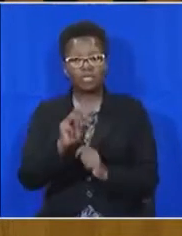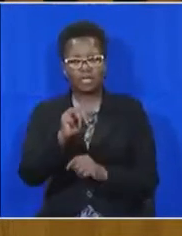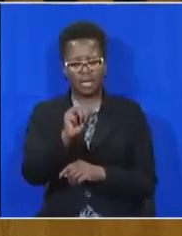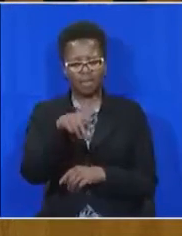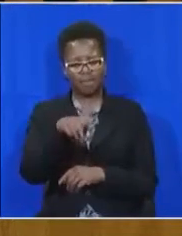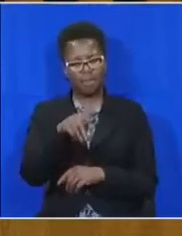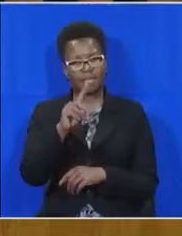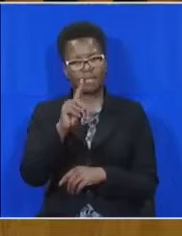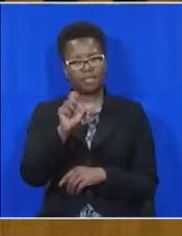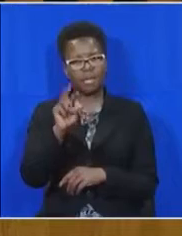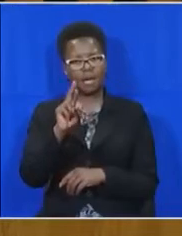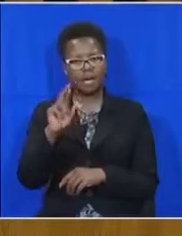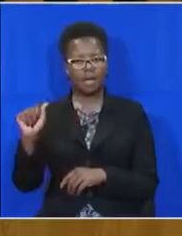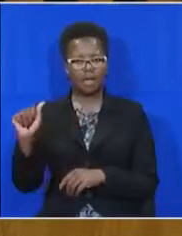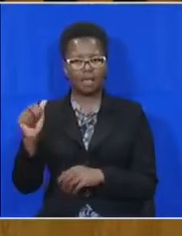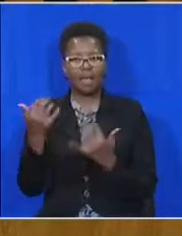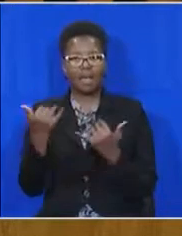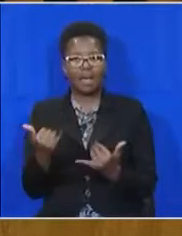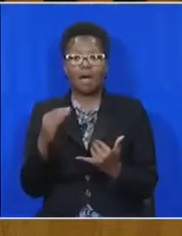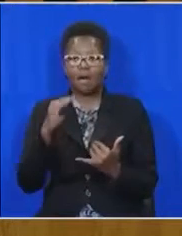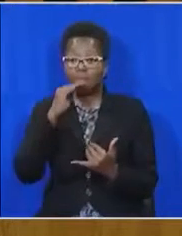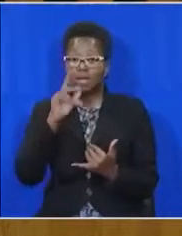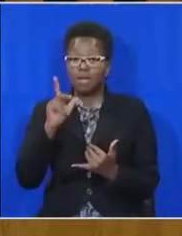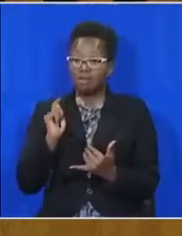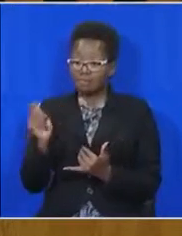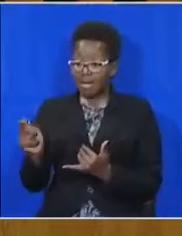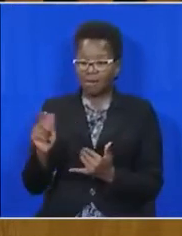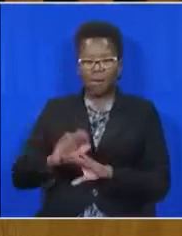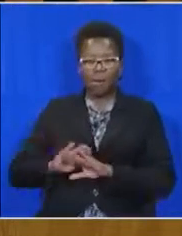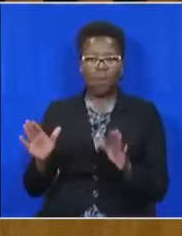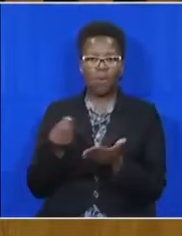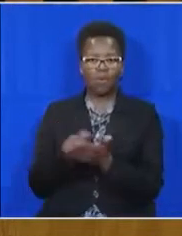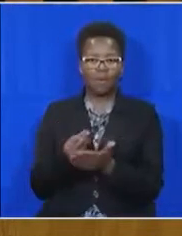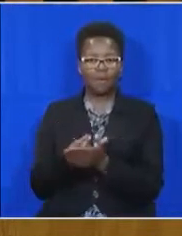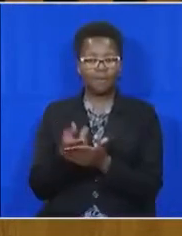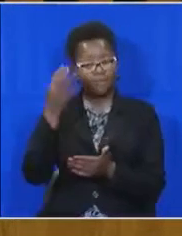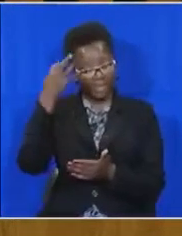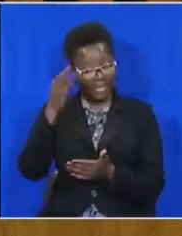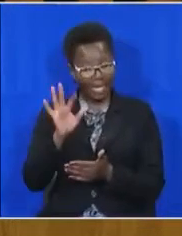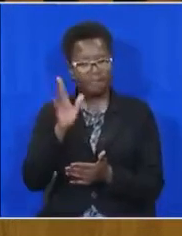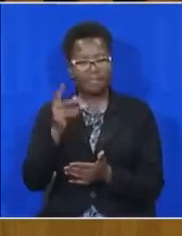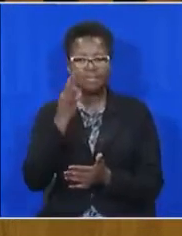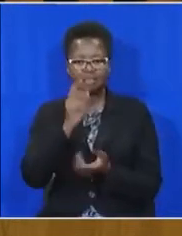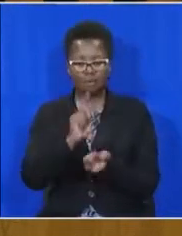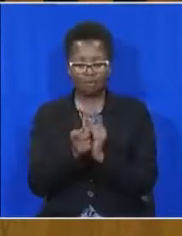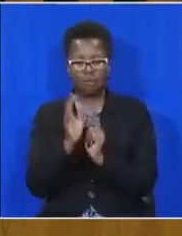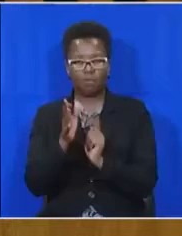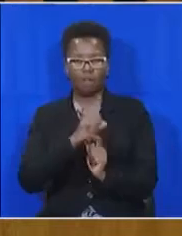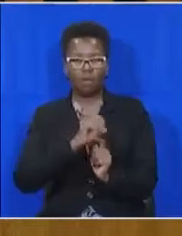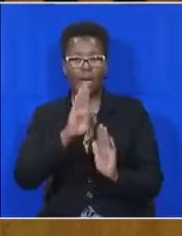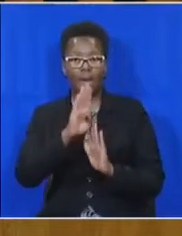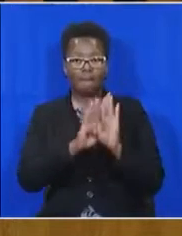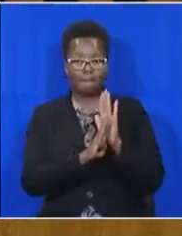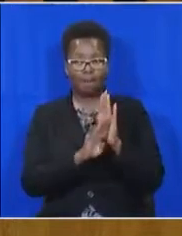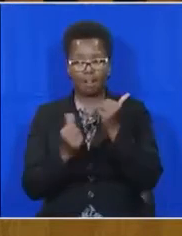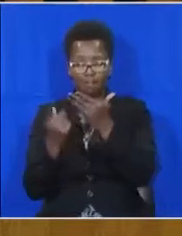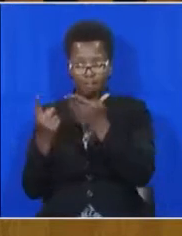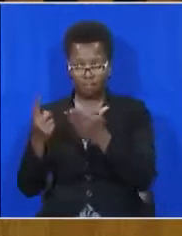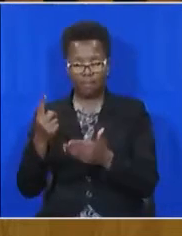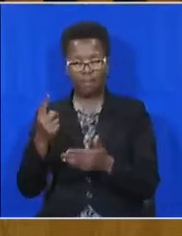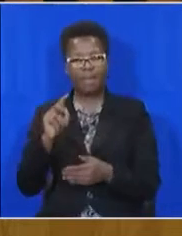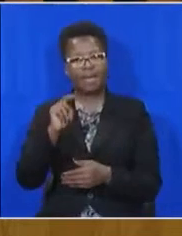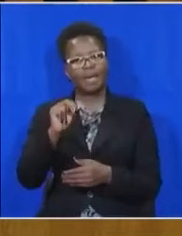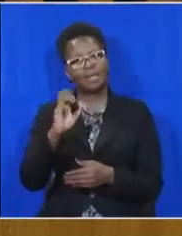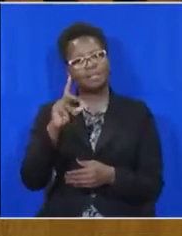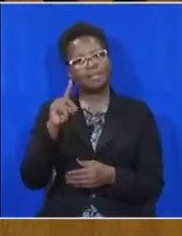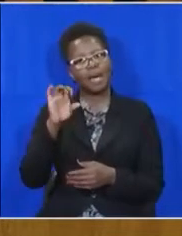nobody would spend money on oil and gas drilling. Government has apparently promised to fix it as the bill proceeds through the NCOP. Frankly, this government's record